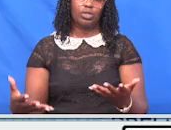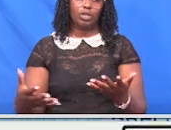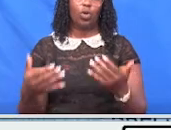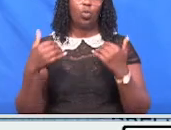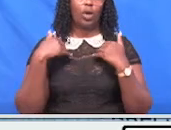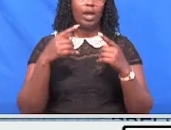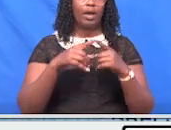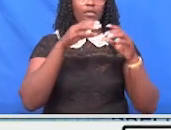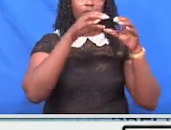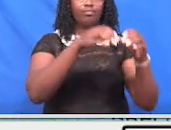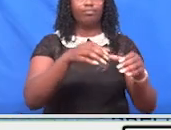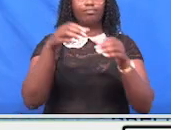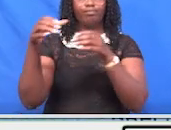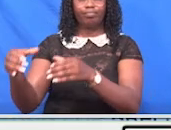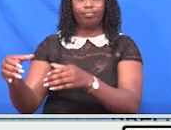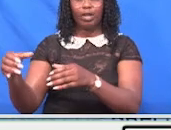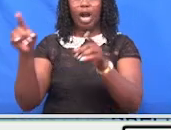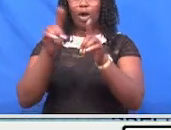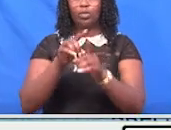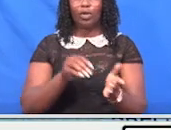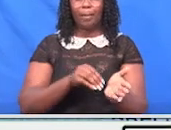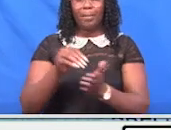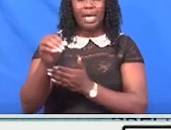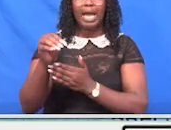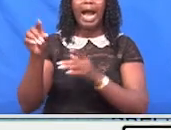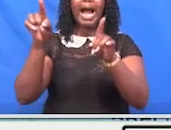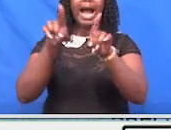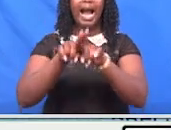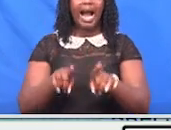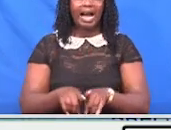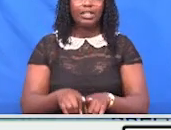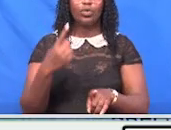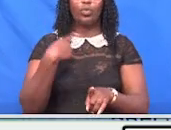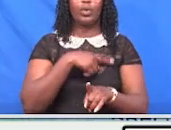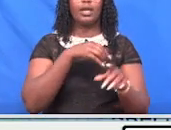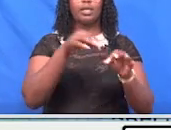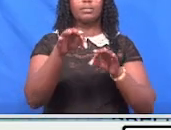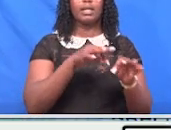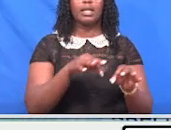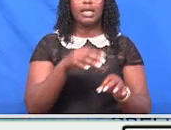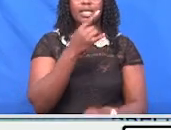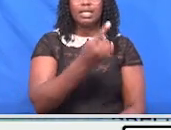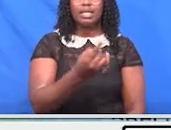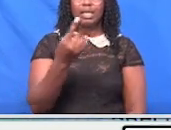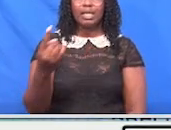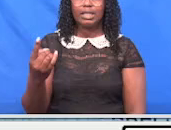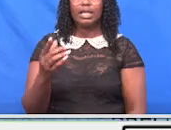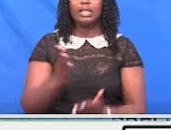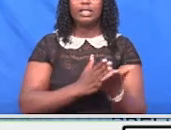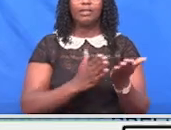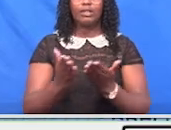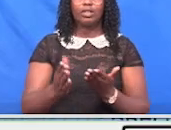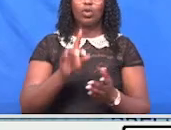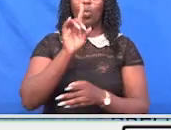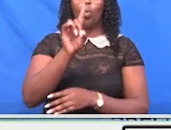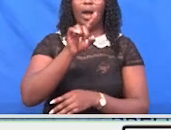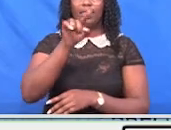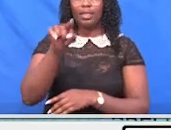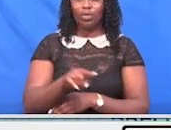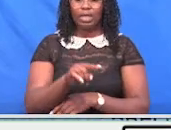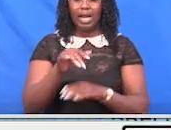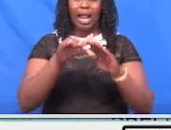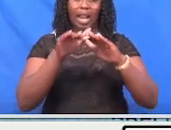wish, and pay accordingly. So each of the subsequent classes will be 1,000 less if you're a local.